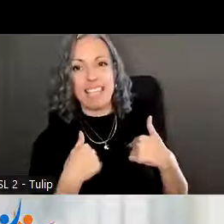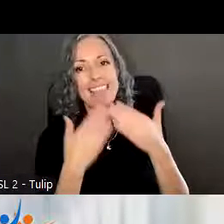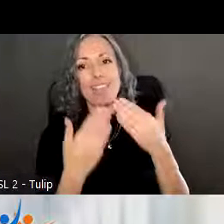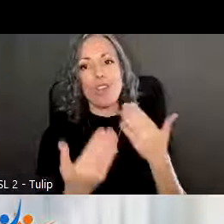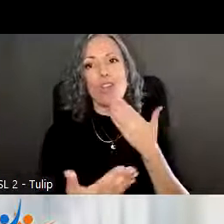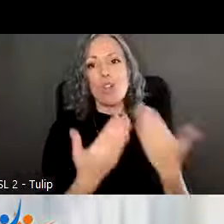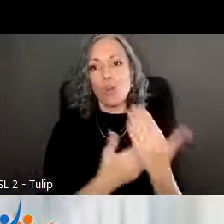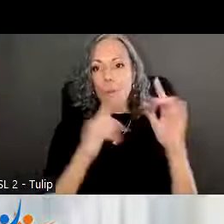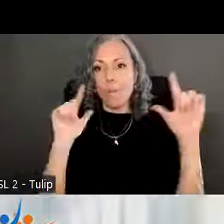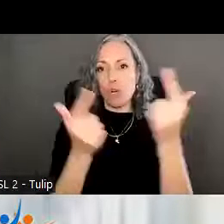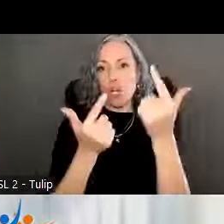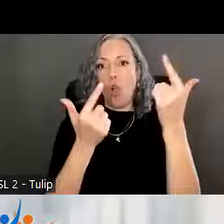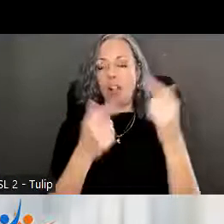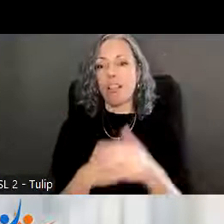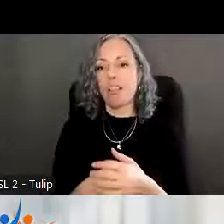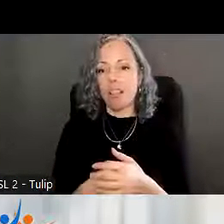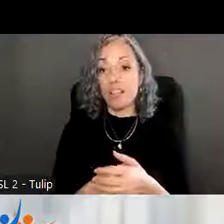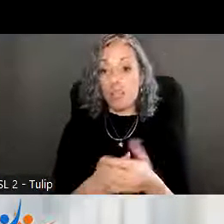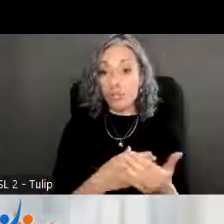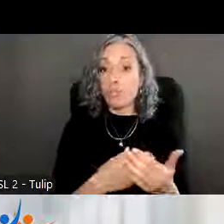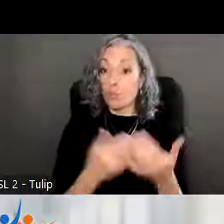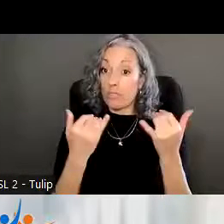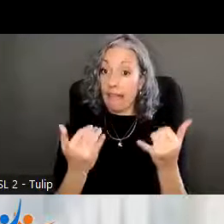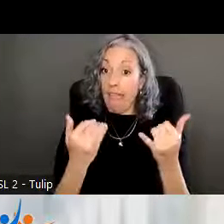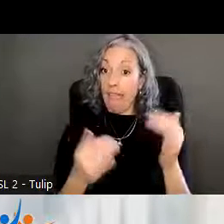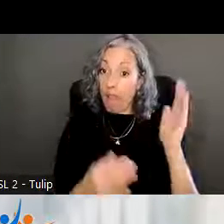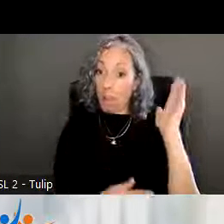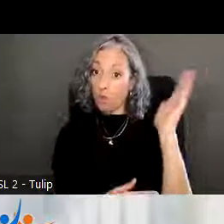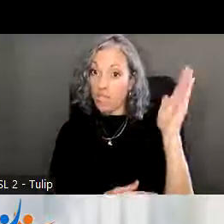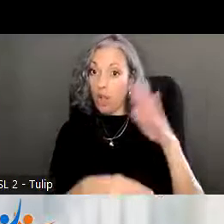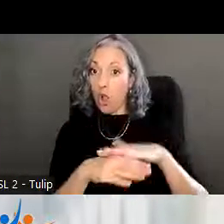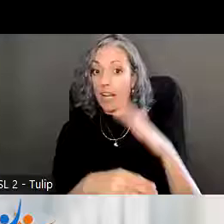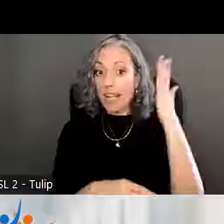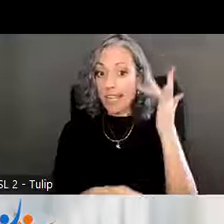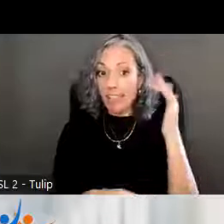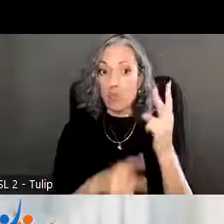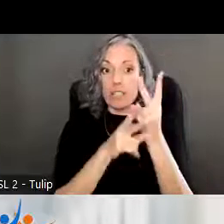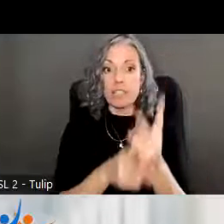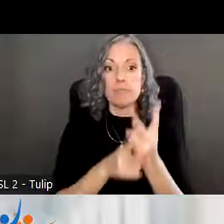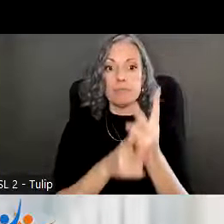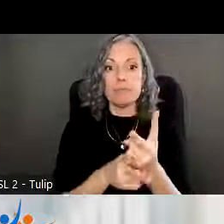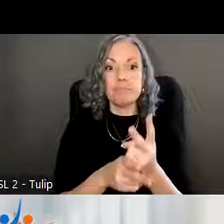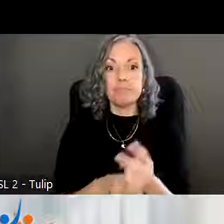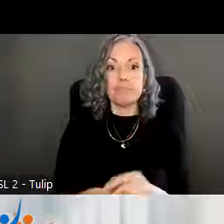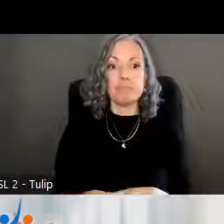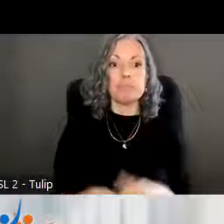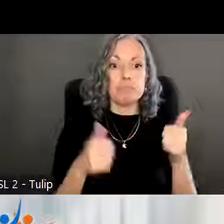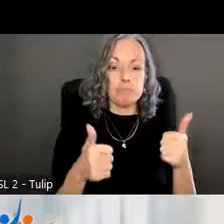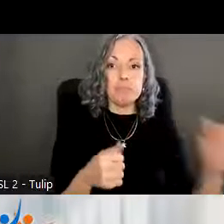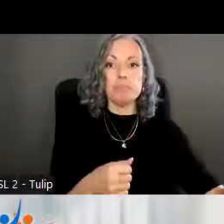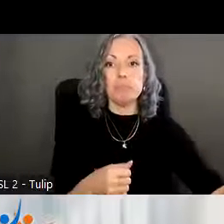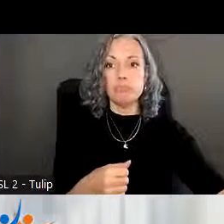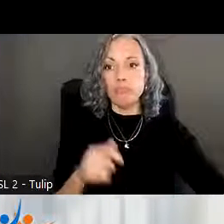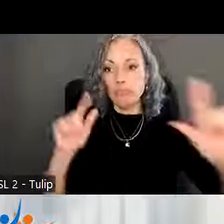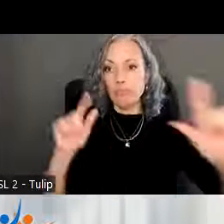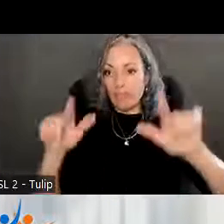morning, everyone. So this morning, I'll be presenting on California caregivers, focusing on those who provided care